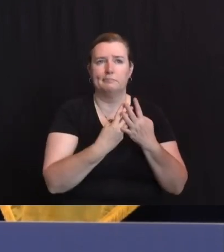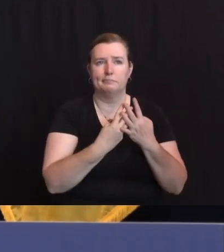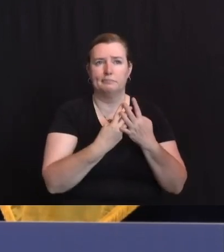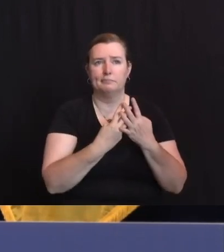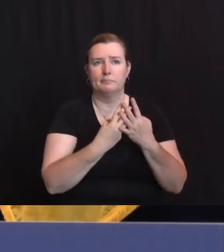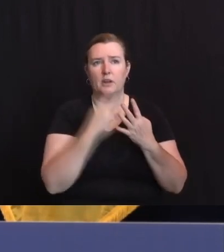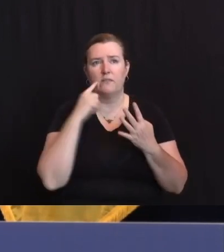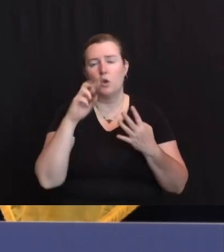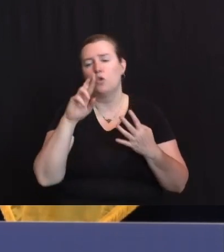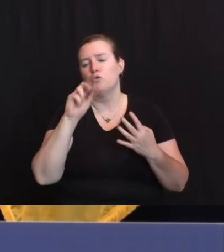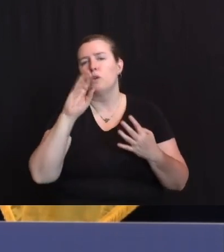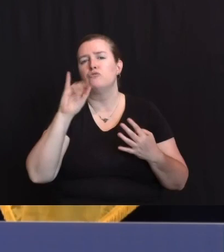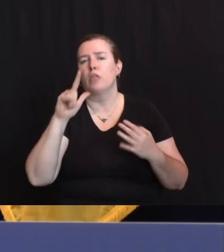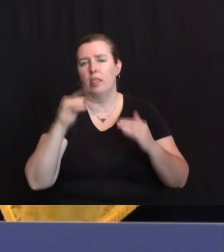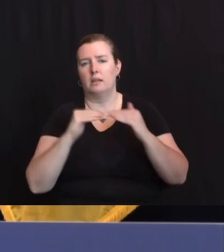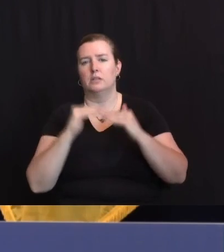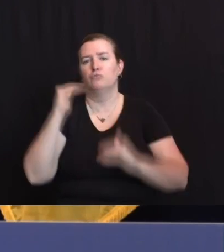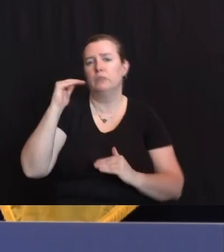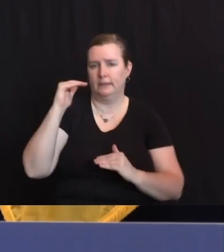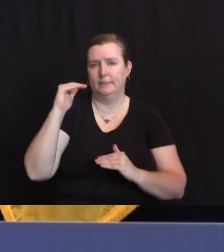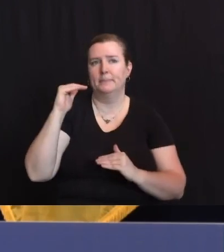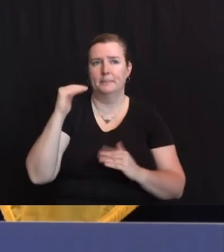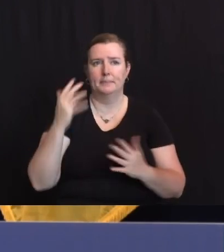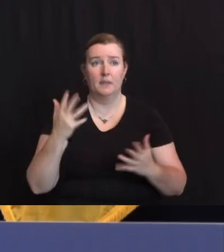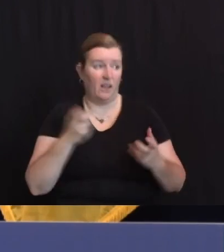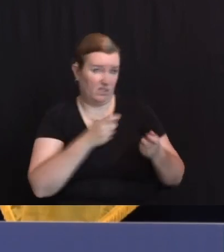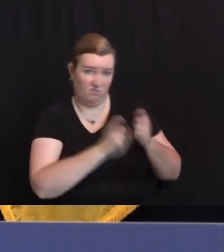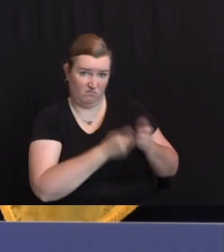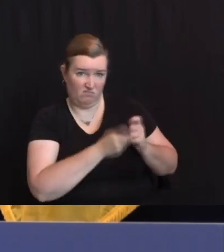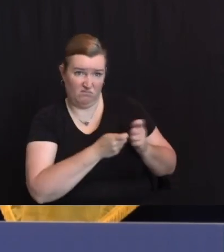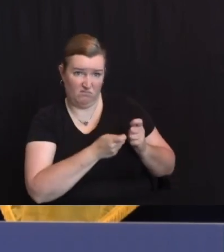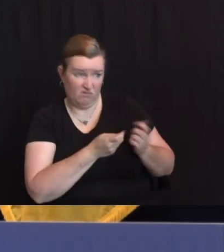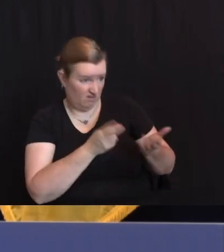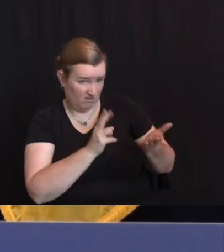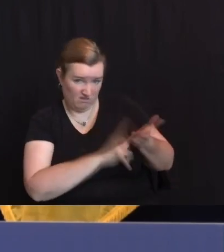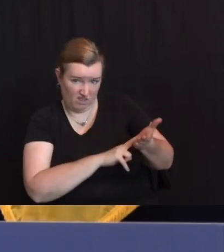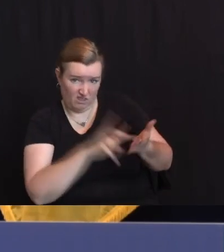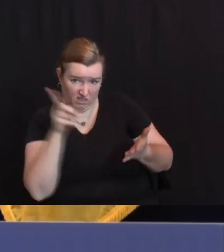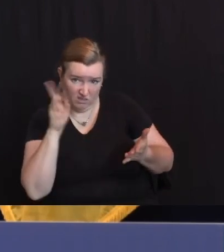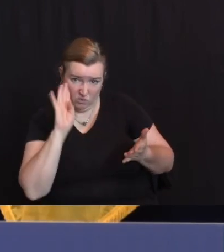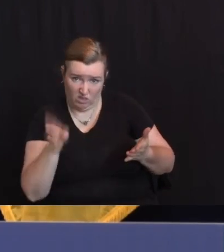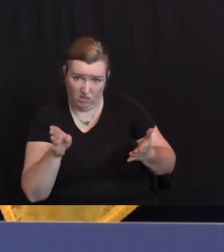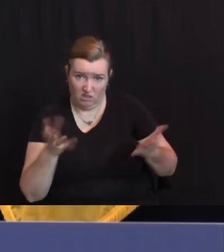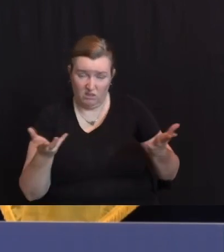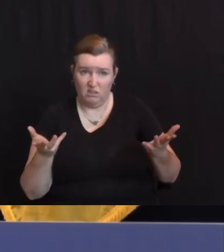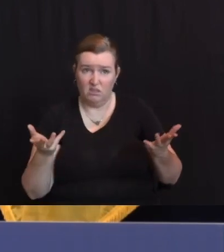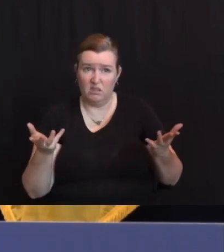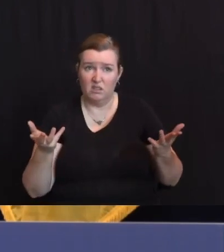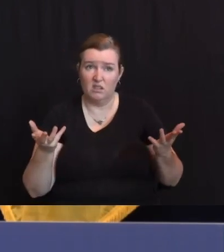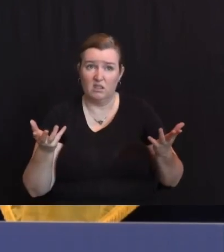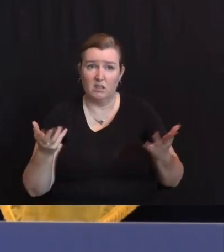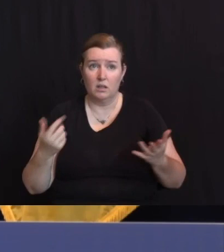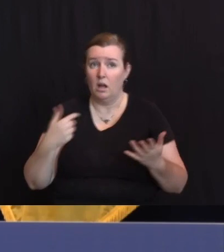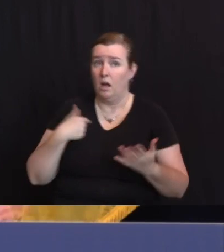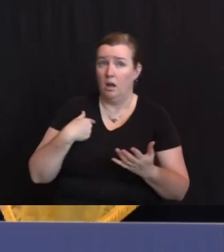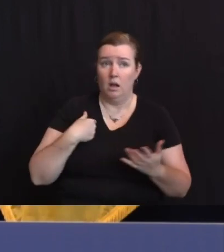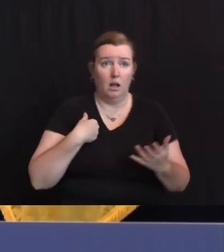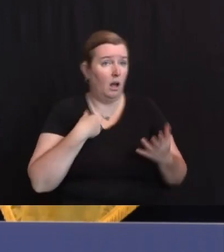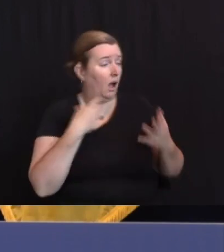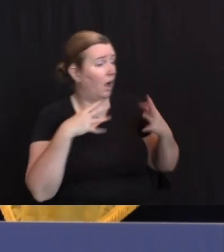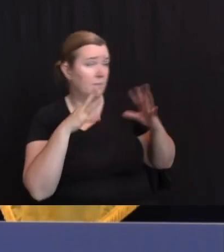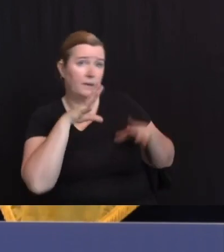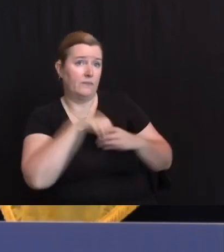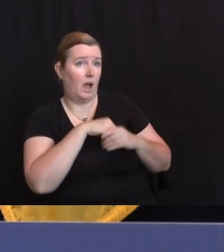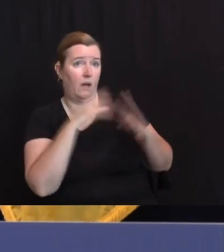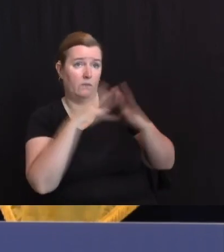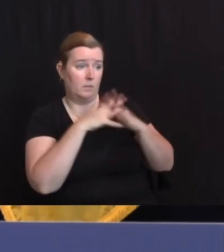you sign the bill with that change in it if it makes it to your desk? The only involvement I had in the Big Ten decision was that Pat and I got